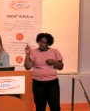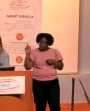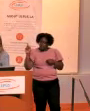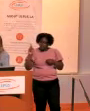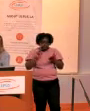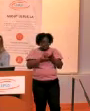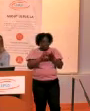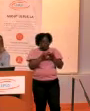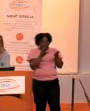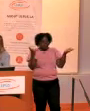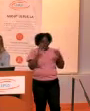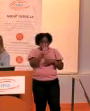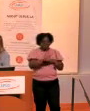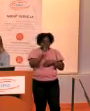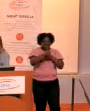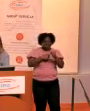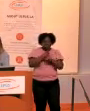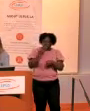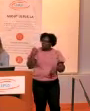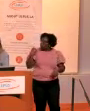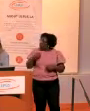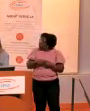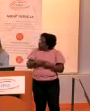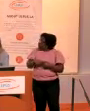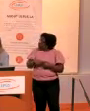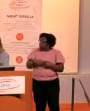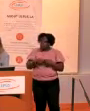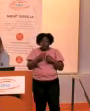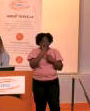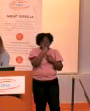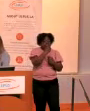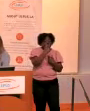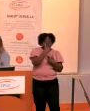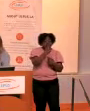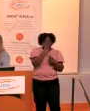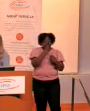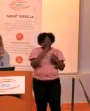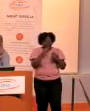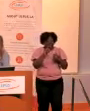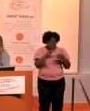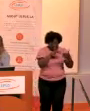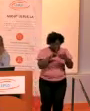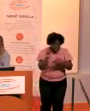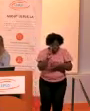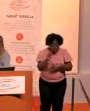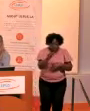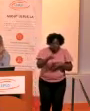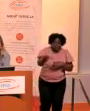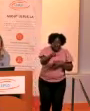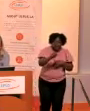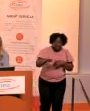ago now. And really interesting study that was done in Asia, compared